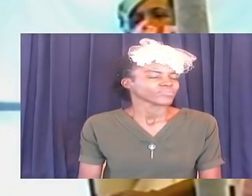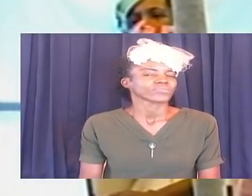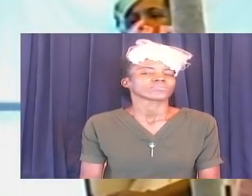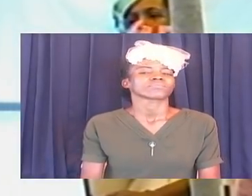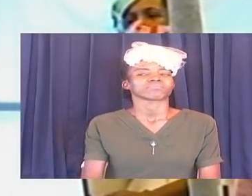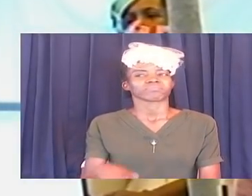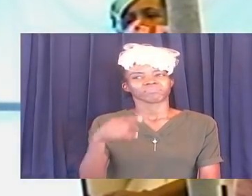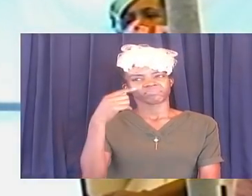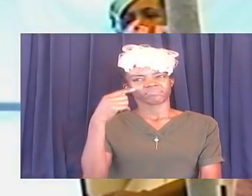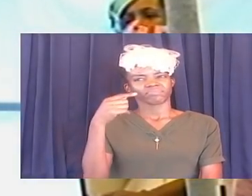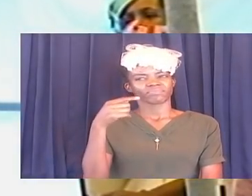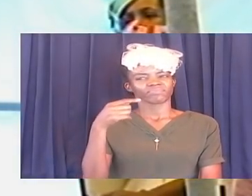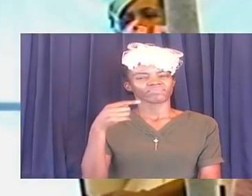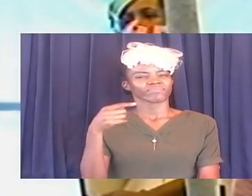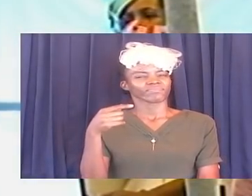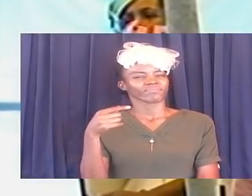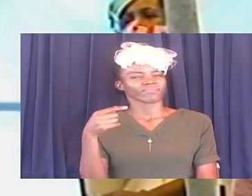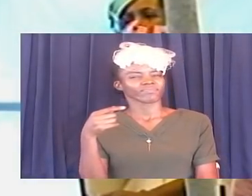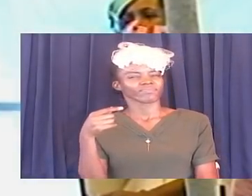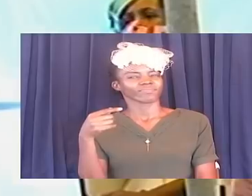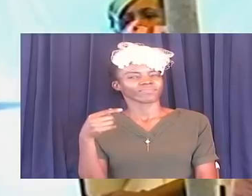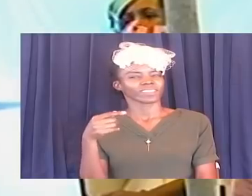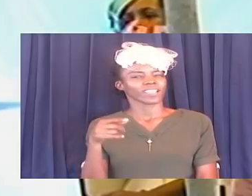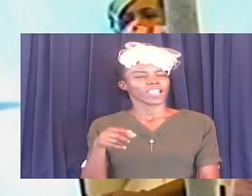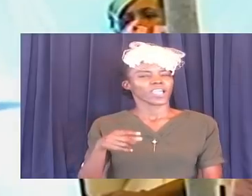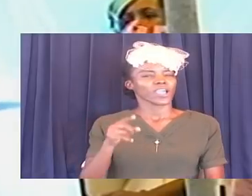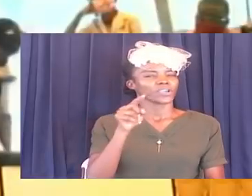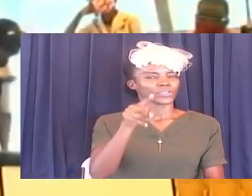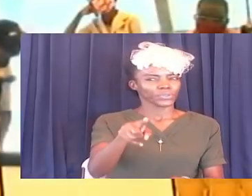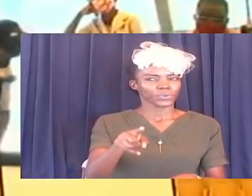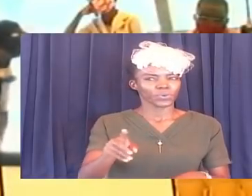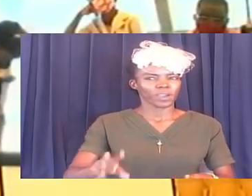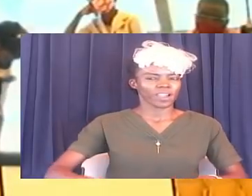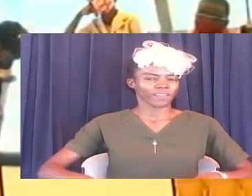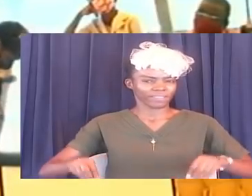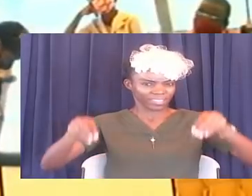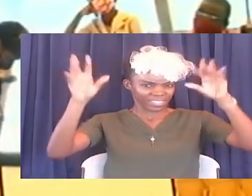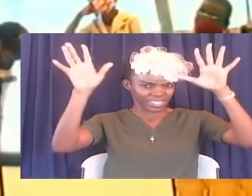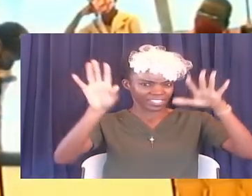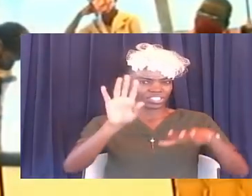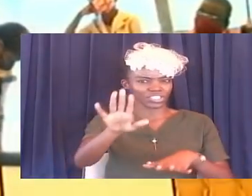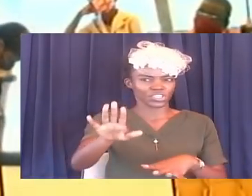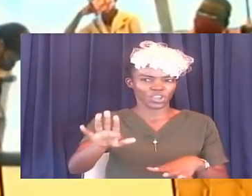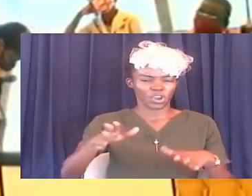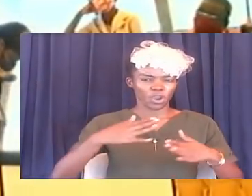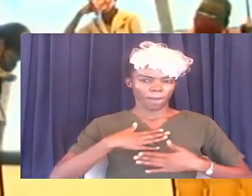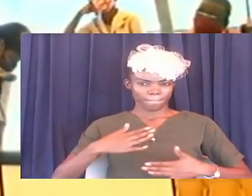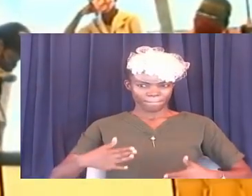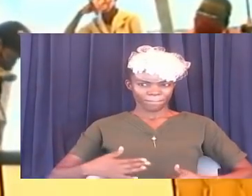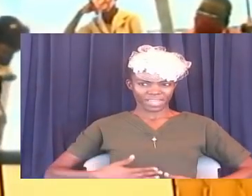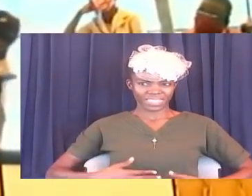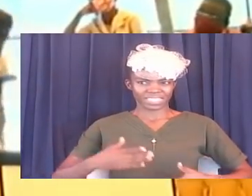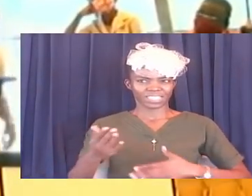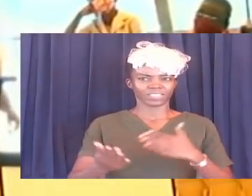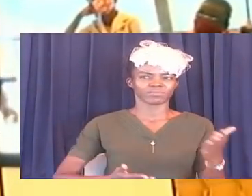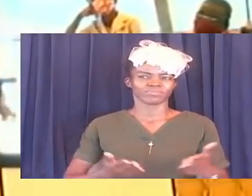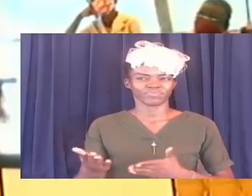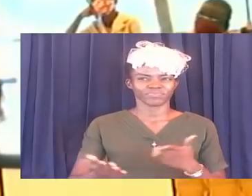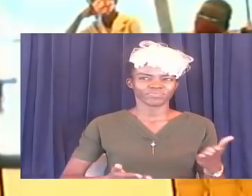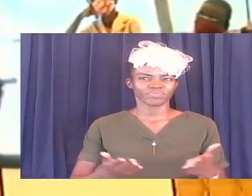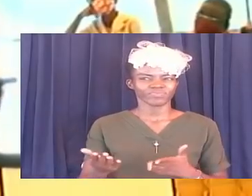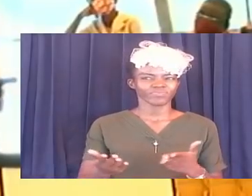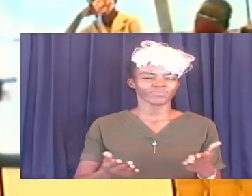flesh. For as ye have yielded your members servants to uncleanness and to